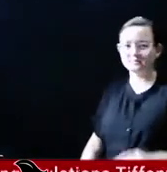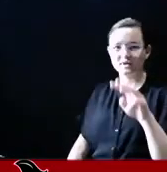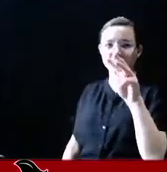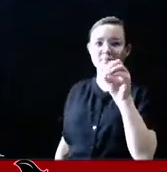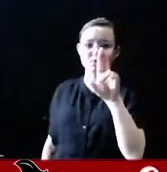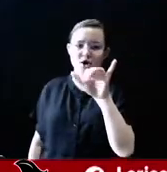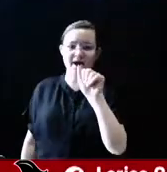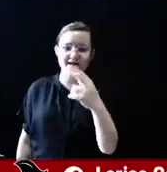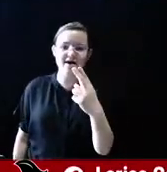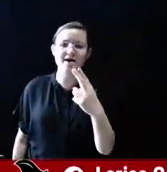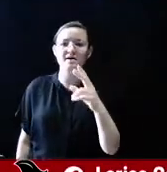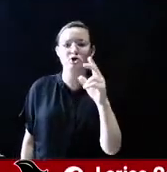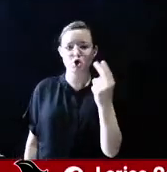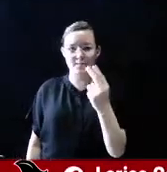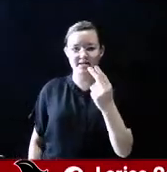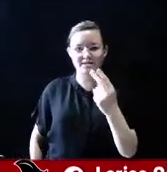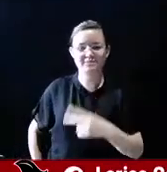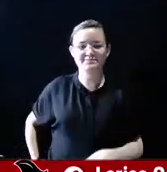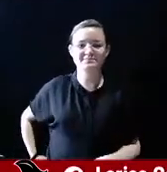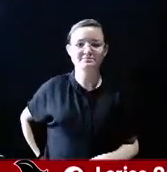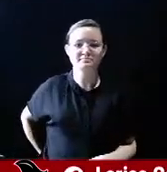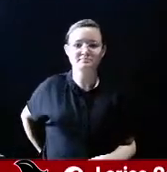Mariah Caden Herman.